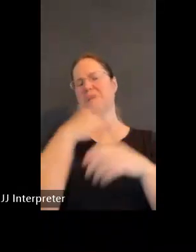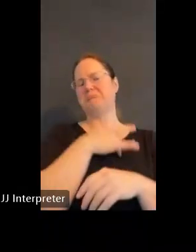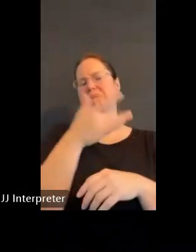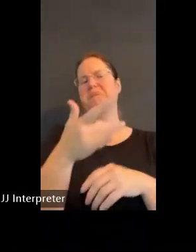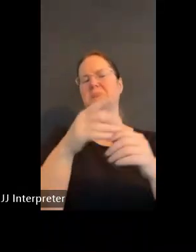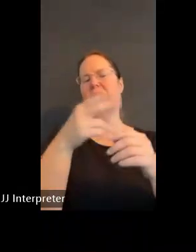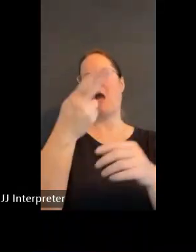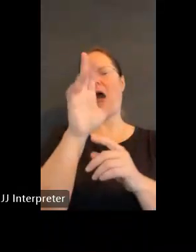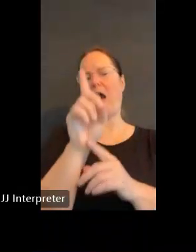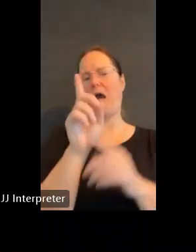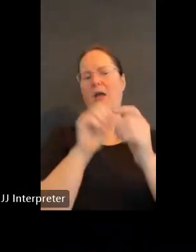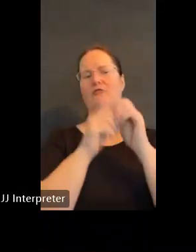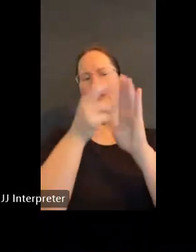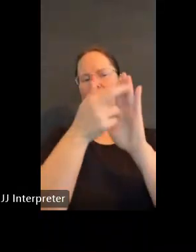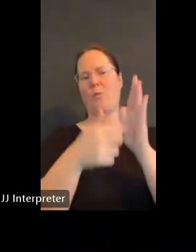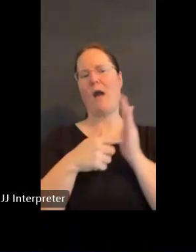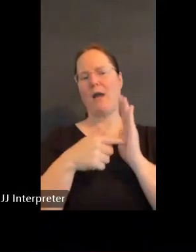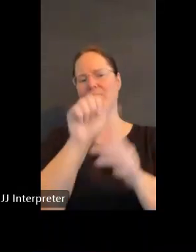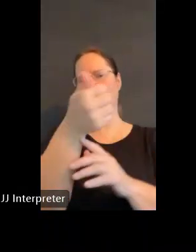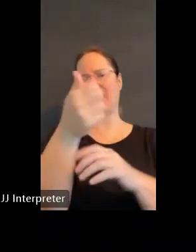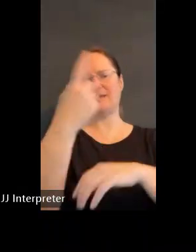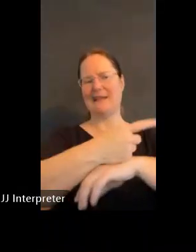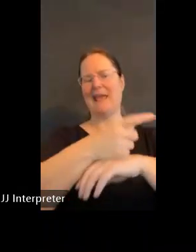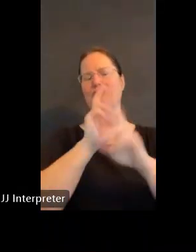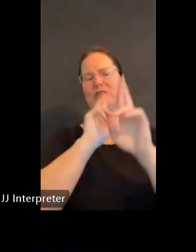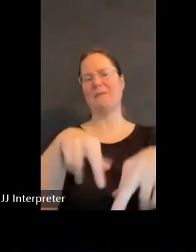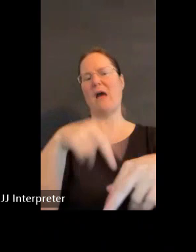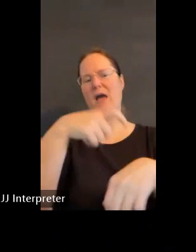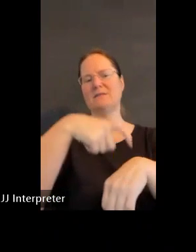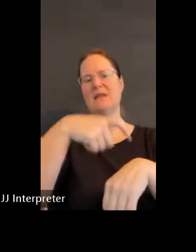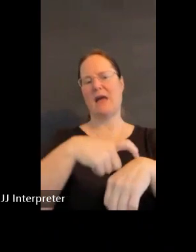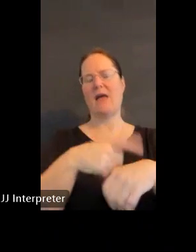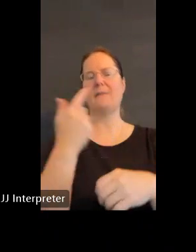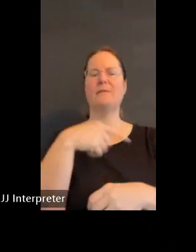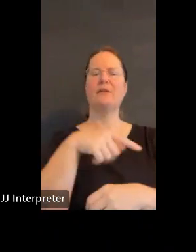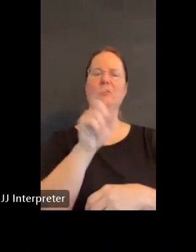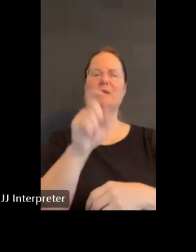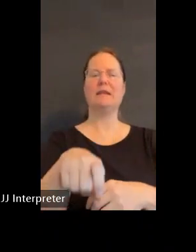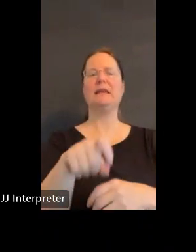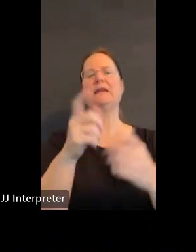that you're engaging in interactive dialogue to make sure that you're meeting the needs of the tenant.